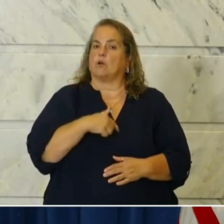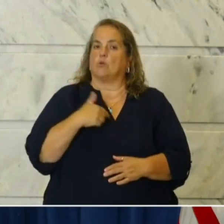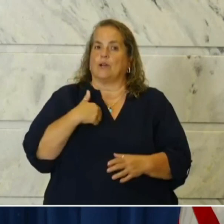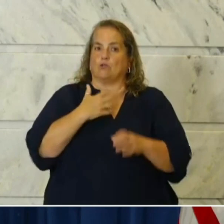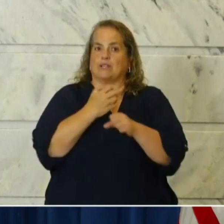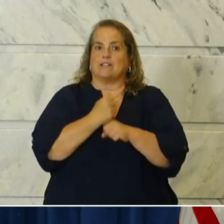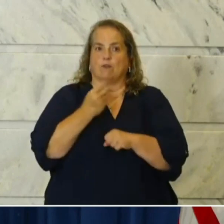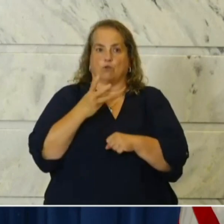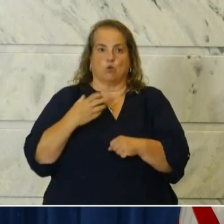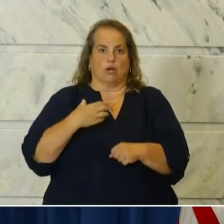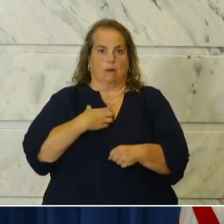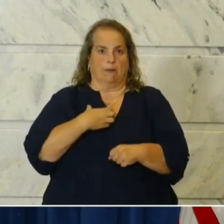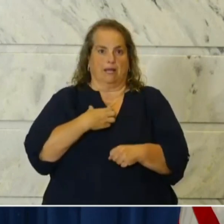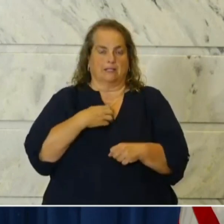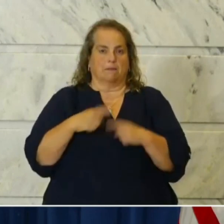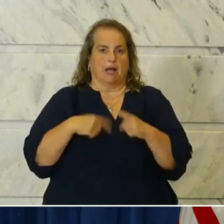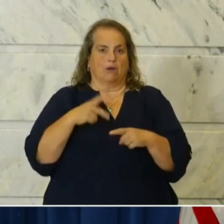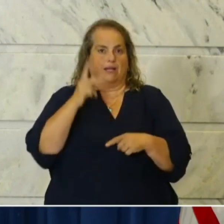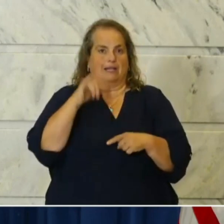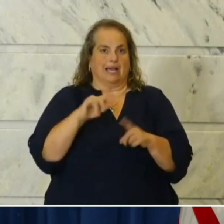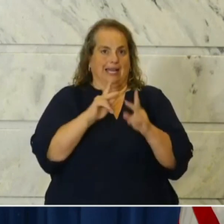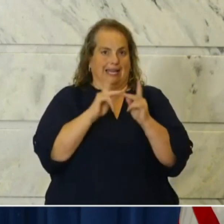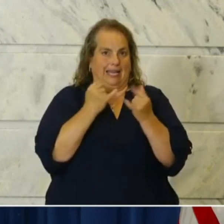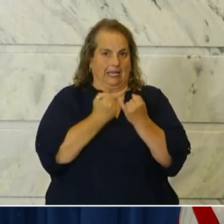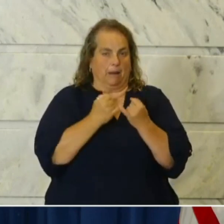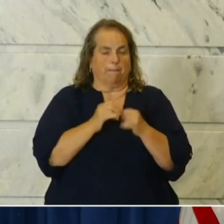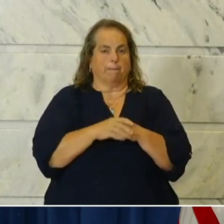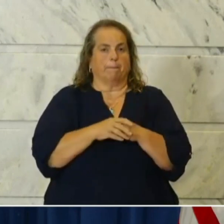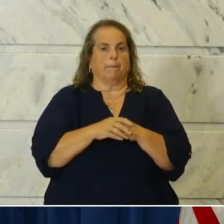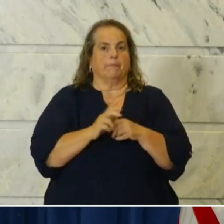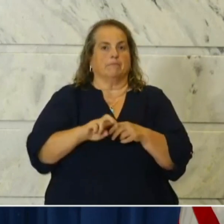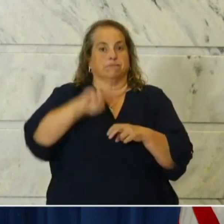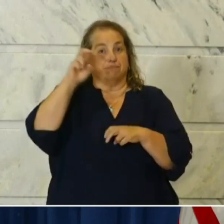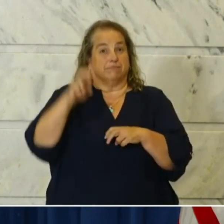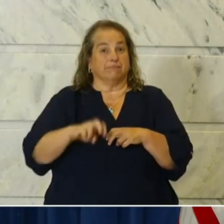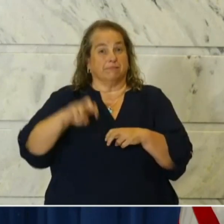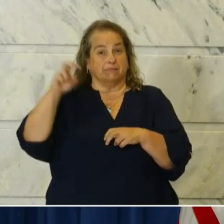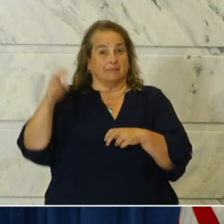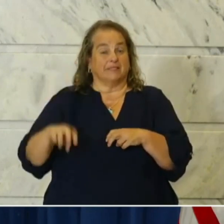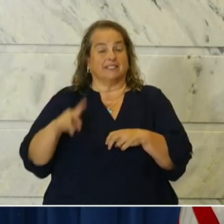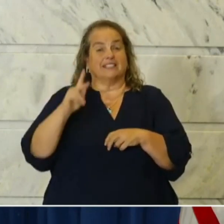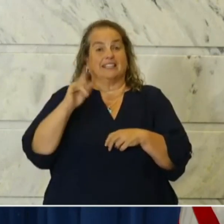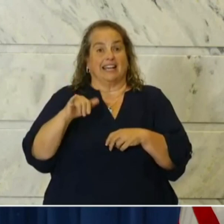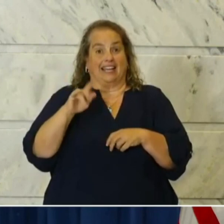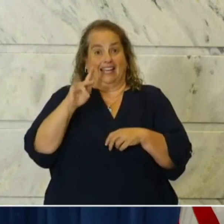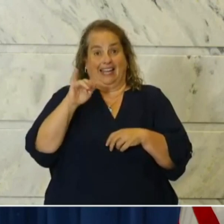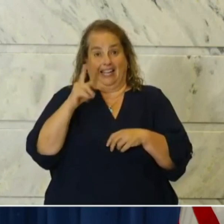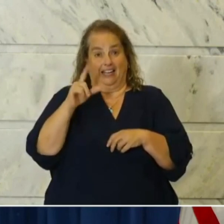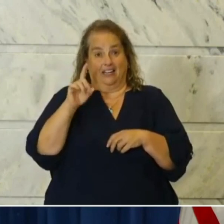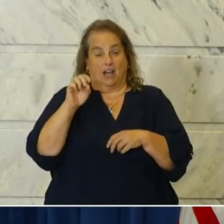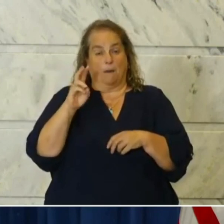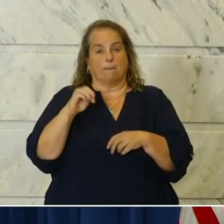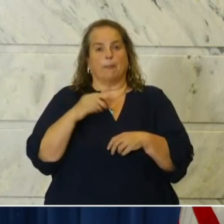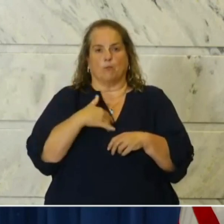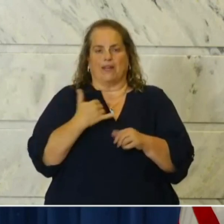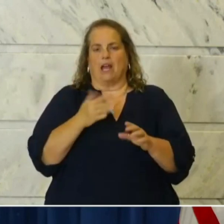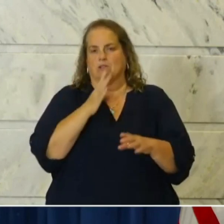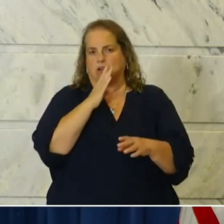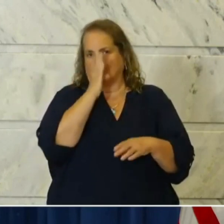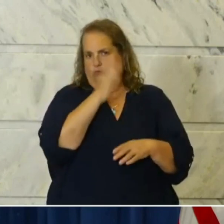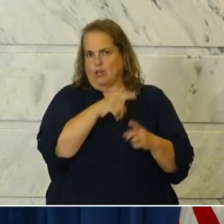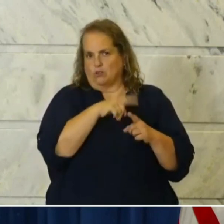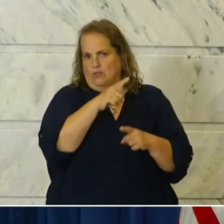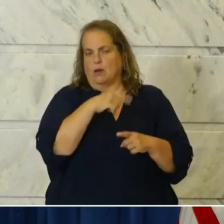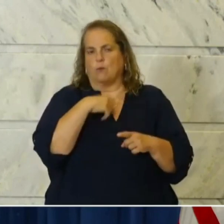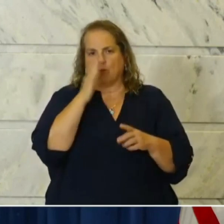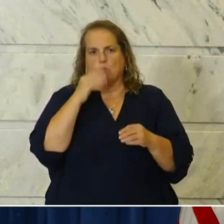couple complaints on that, are speaking directly to Kentucky Kingdom itself. We'll provide more information when we have